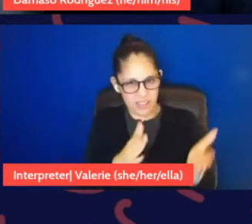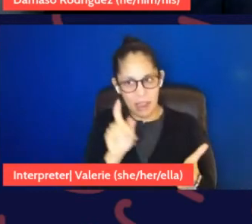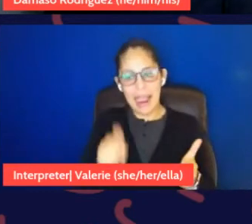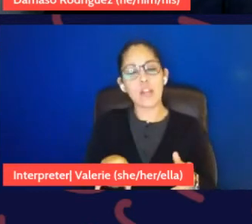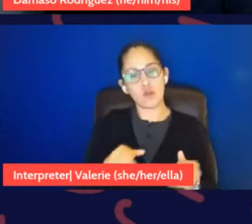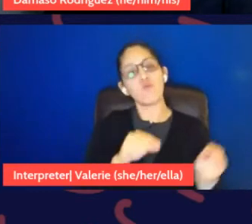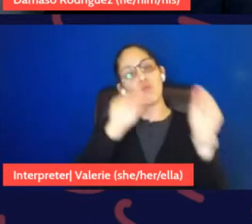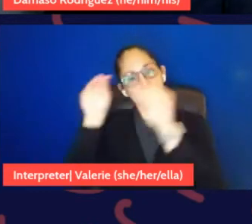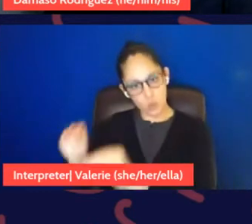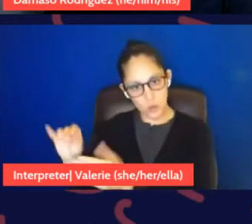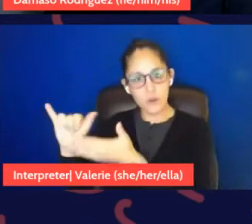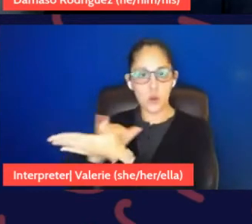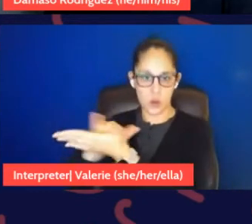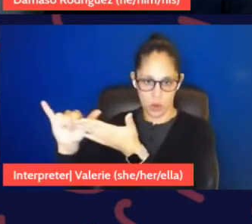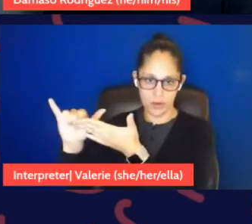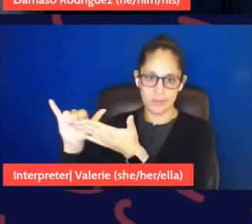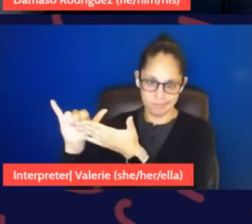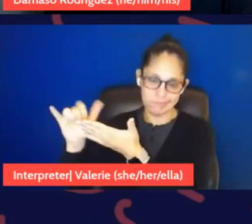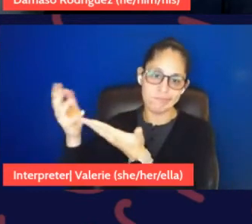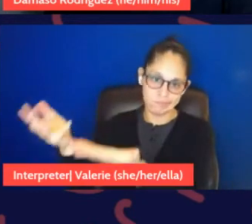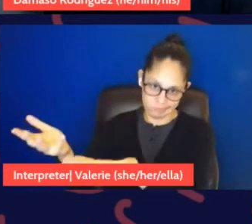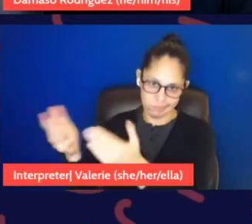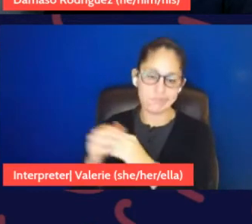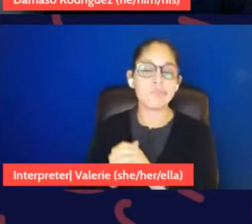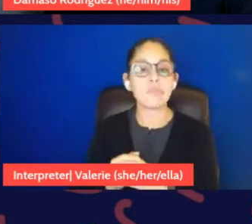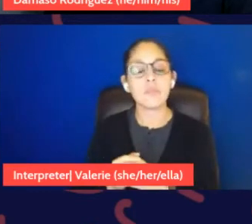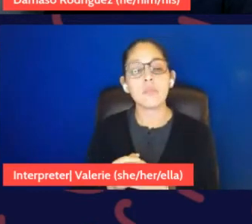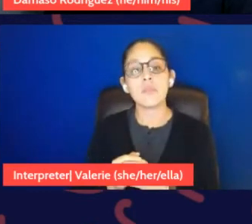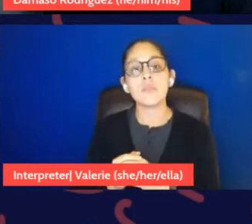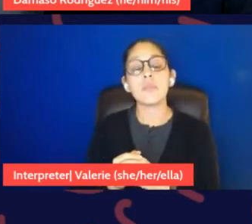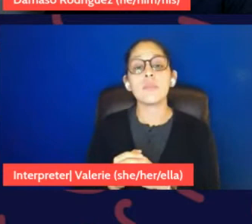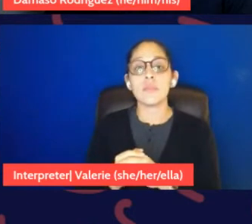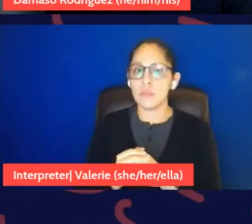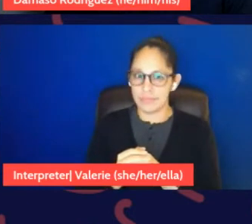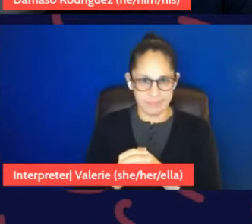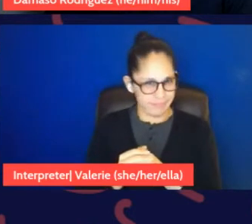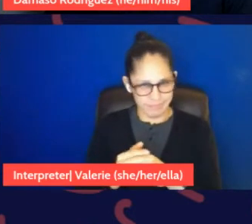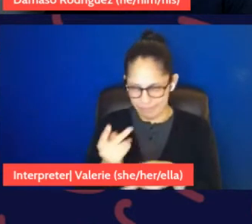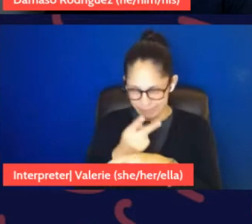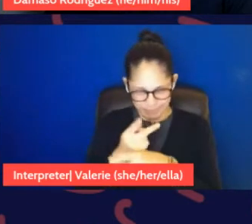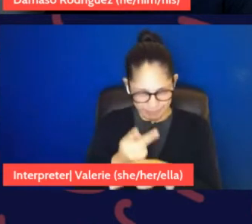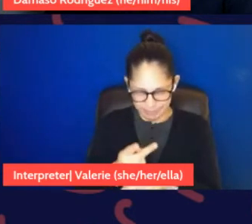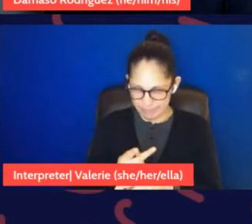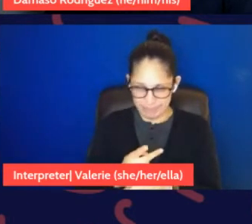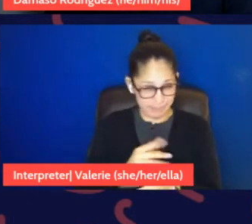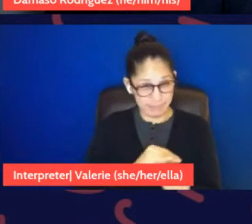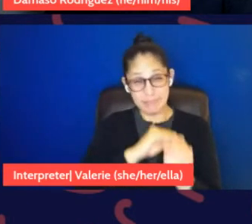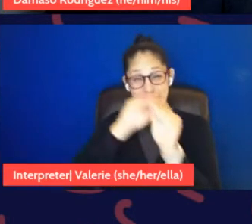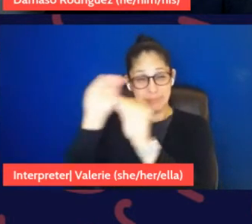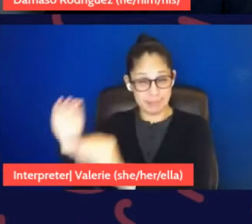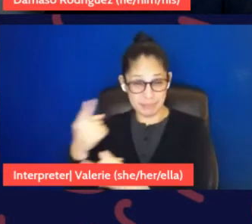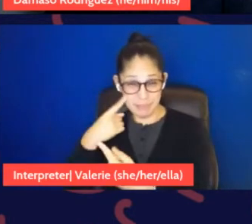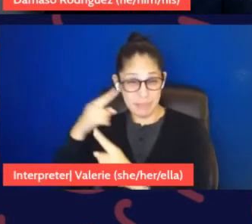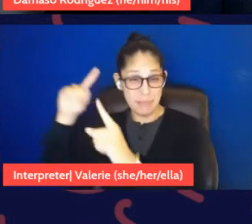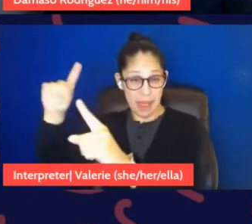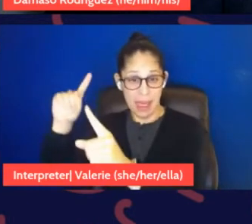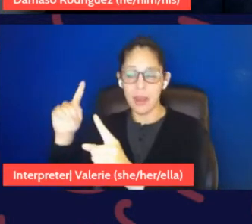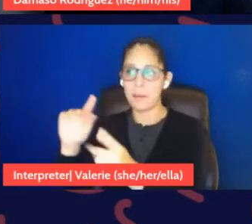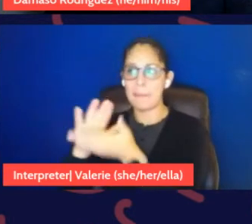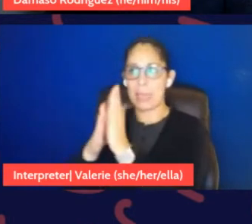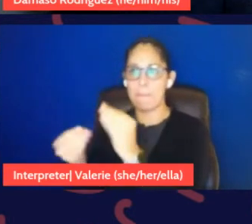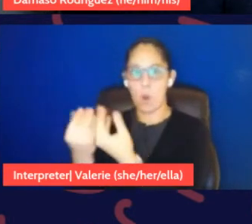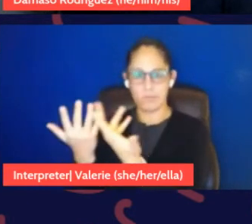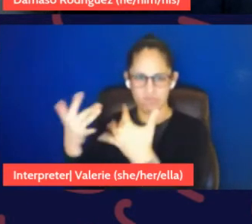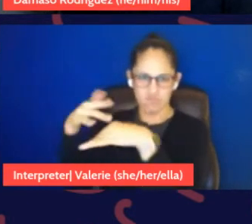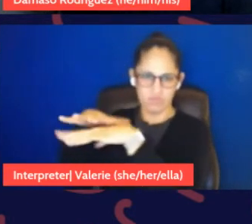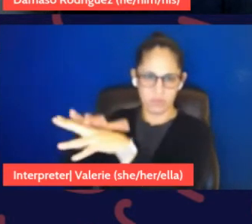York. And then I decided to find my way to New York, and then especially to become part of a larger community,